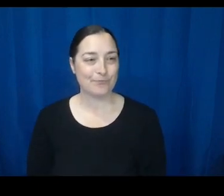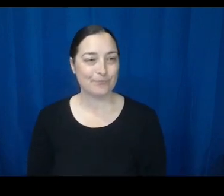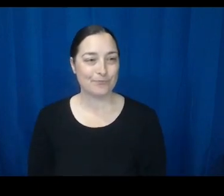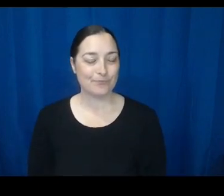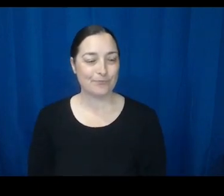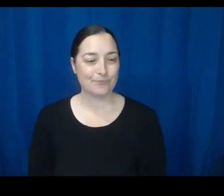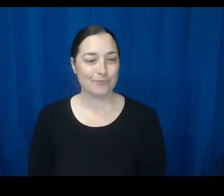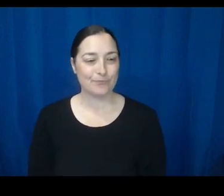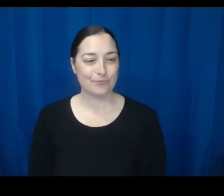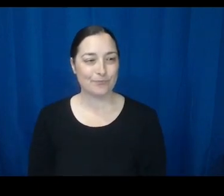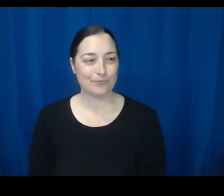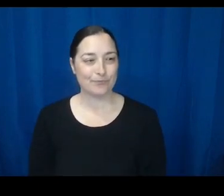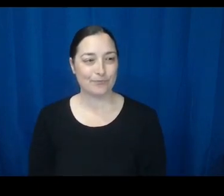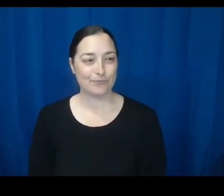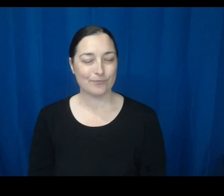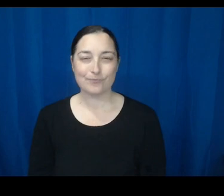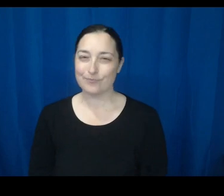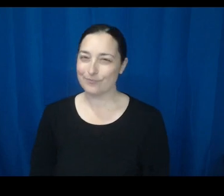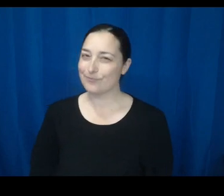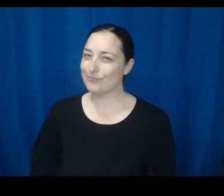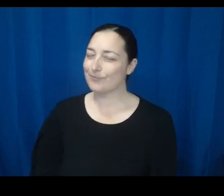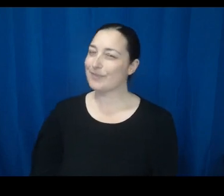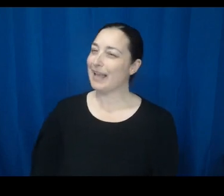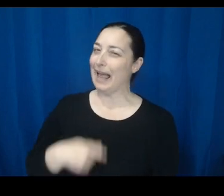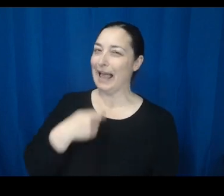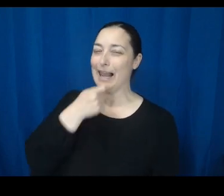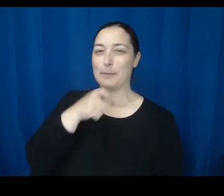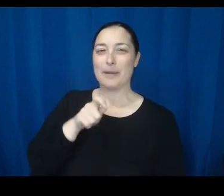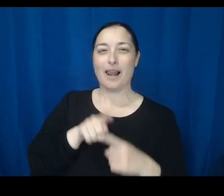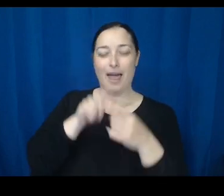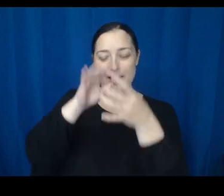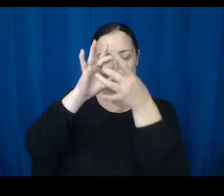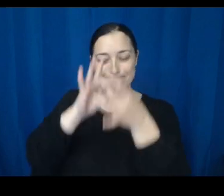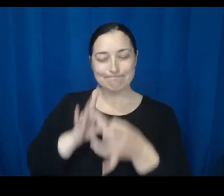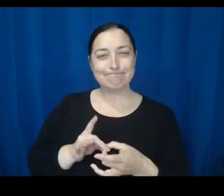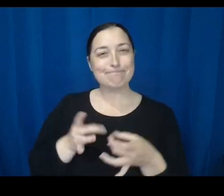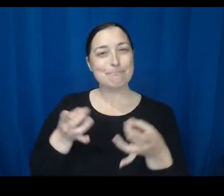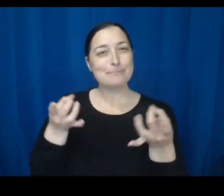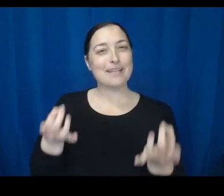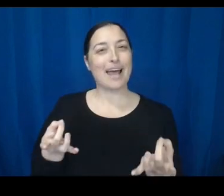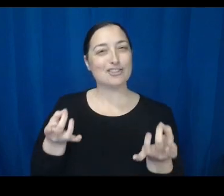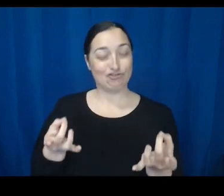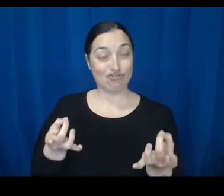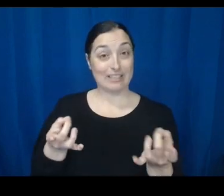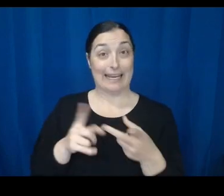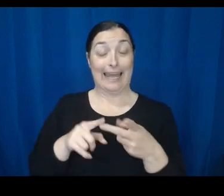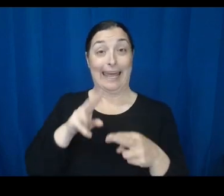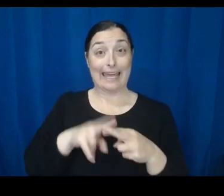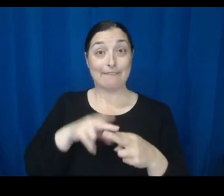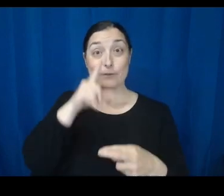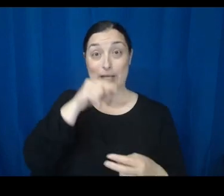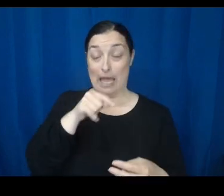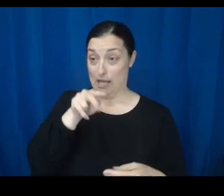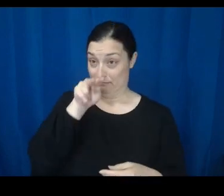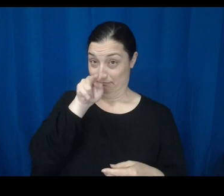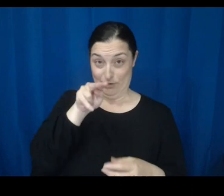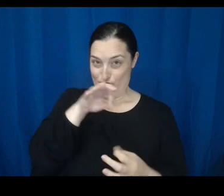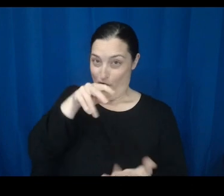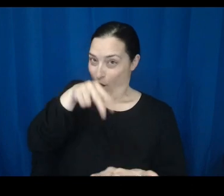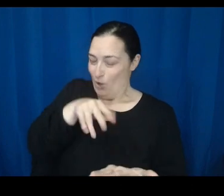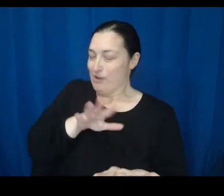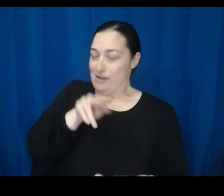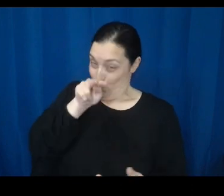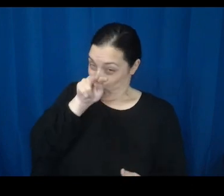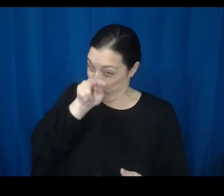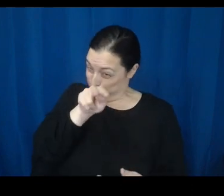Yeah, certainly quite meditative, and if you can, you know, restrain yourself from looking, it'll be a wonderful surprise to see what the